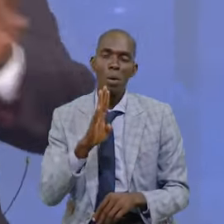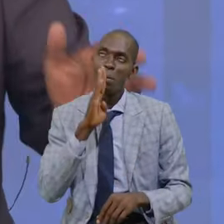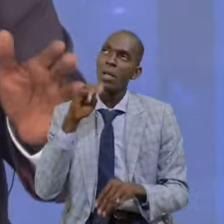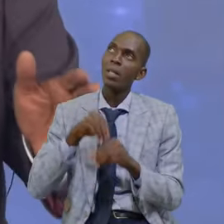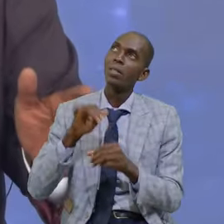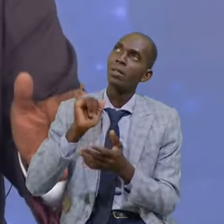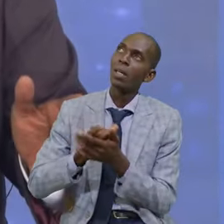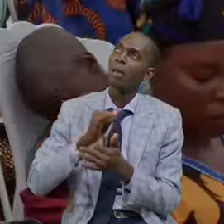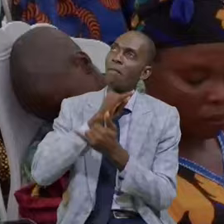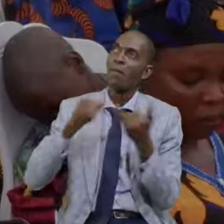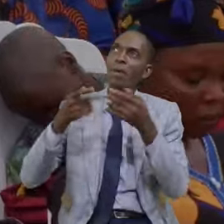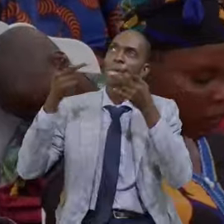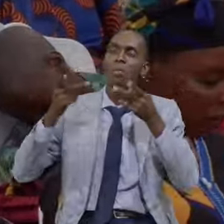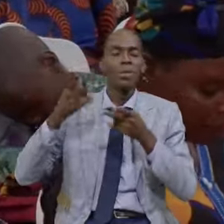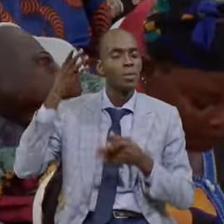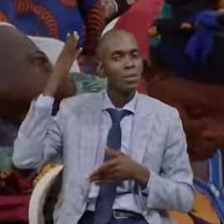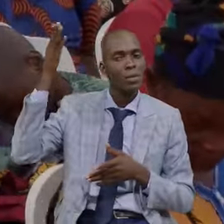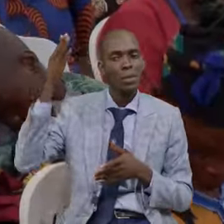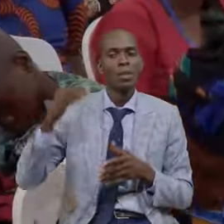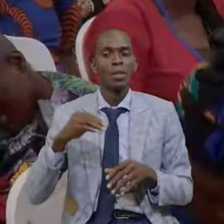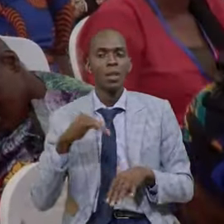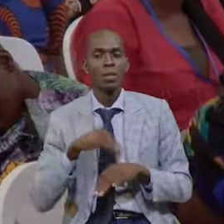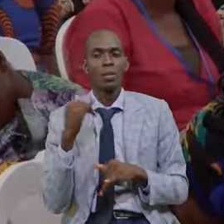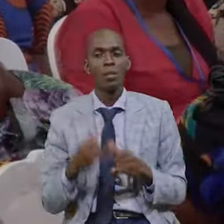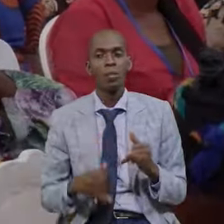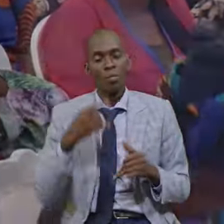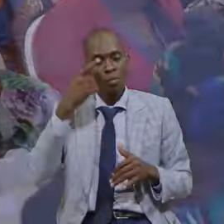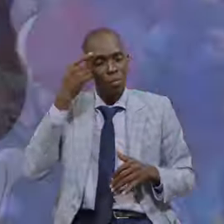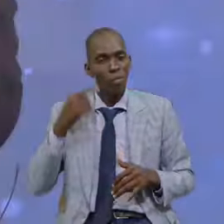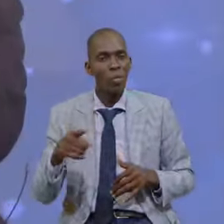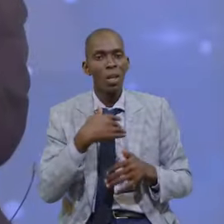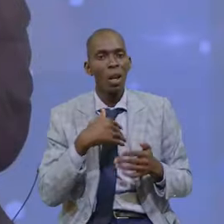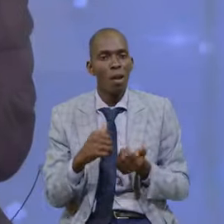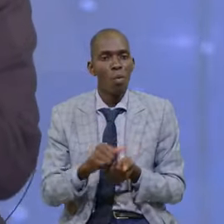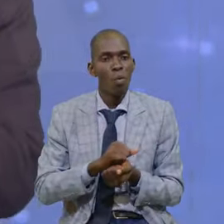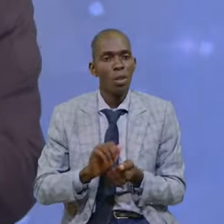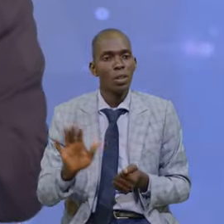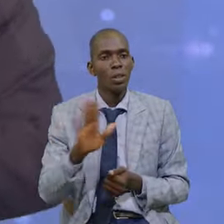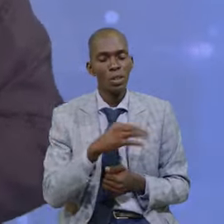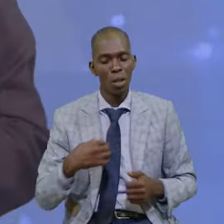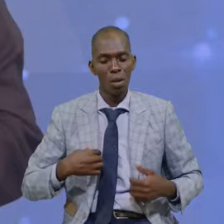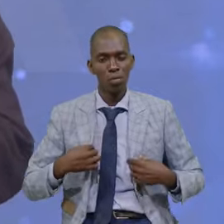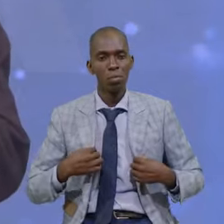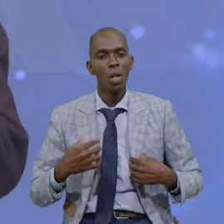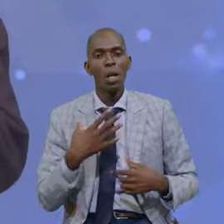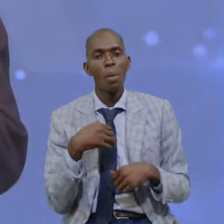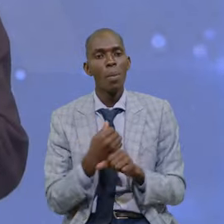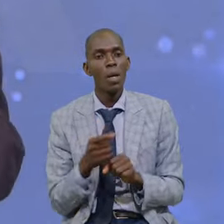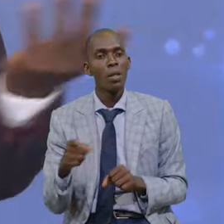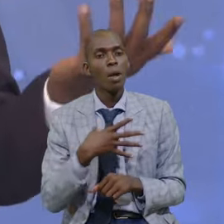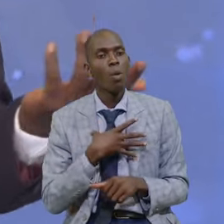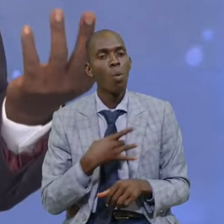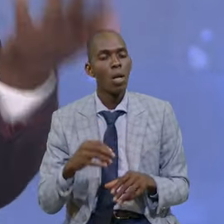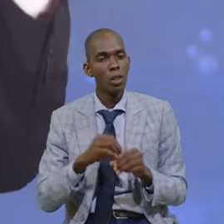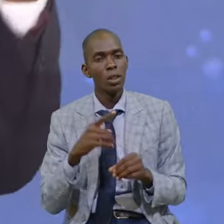final multitude. Because they have washed their robes and made them white in the blood